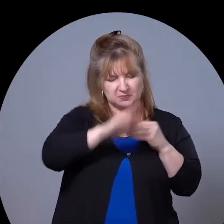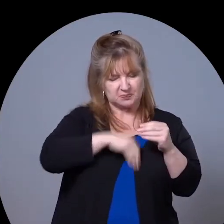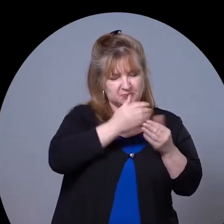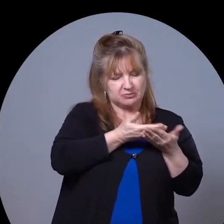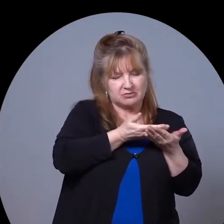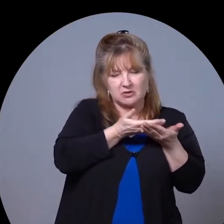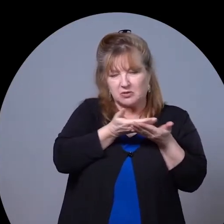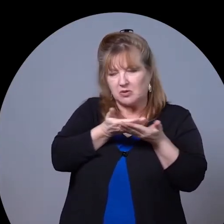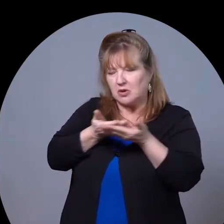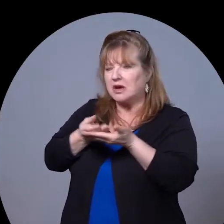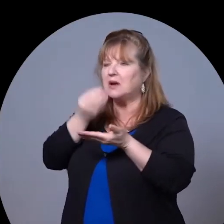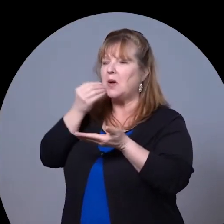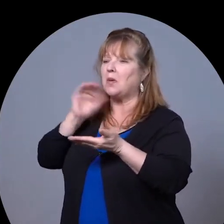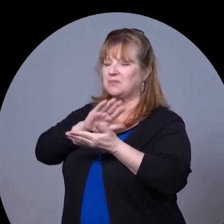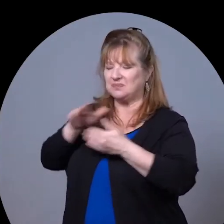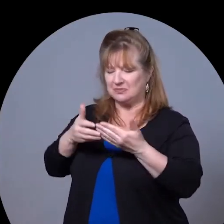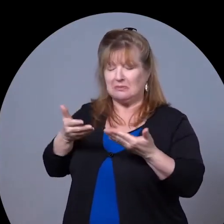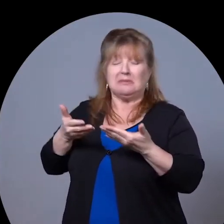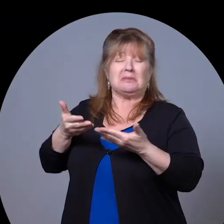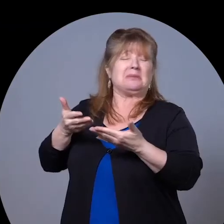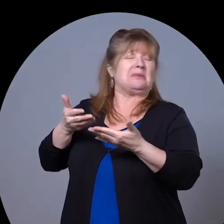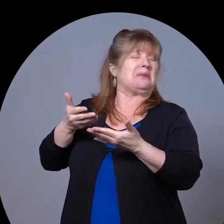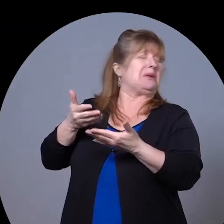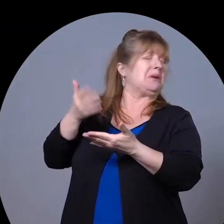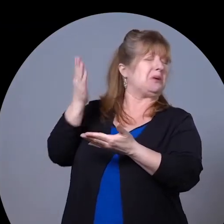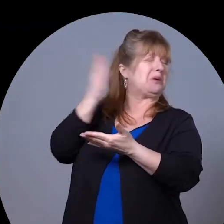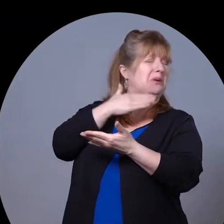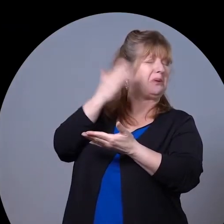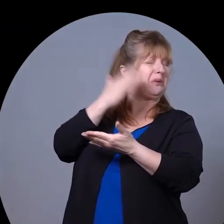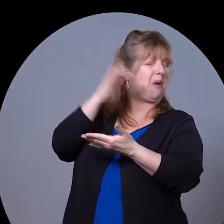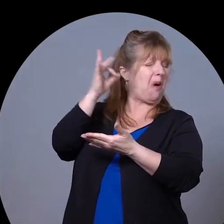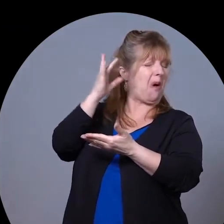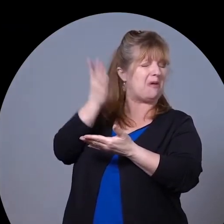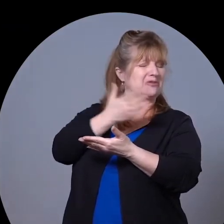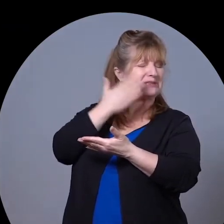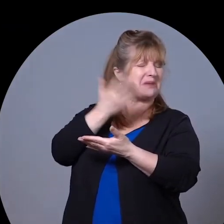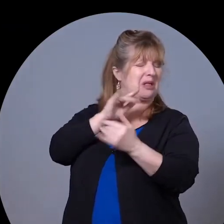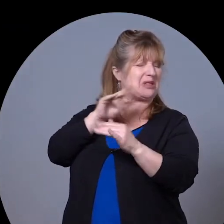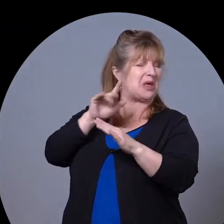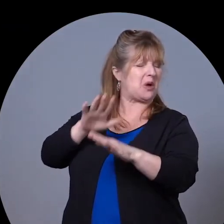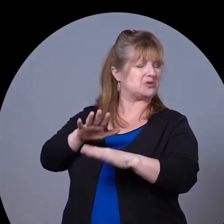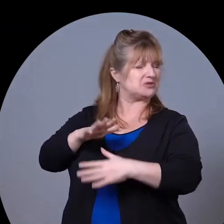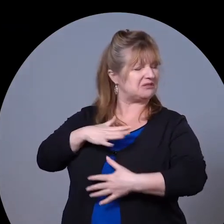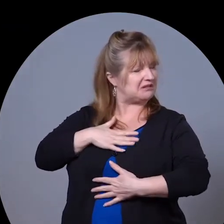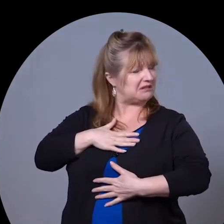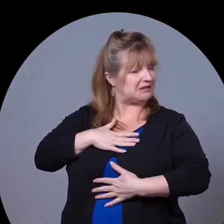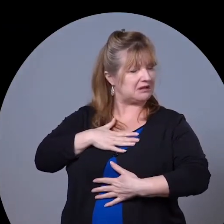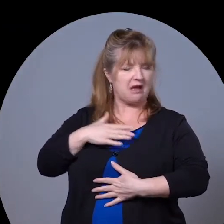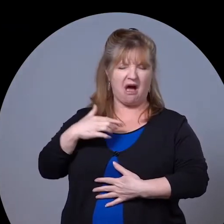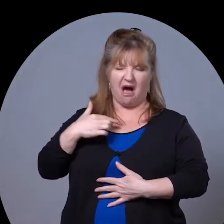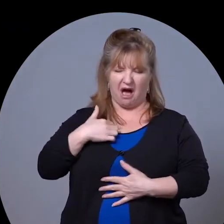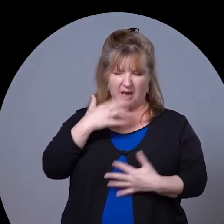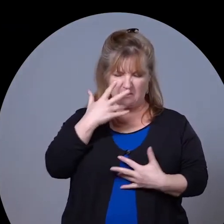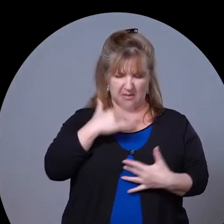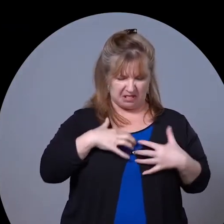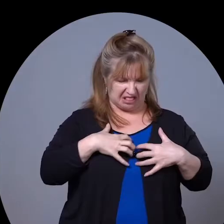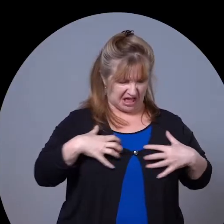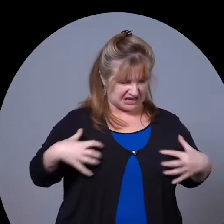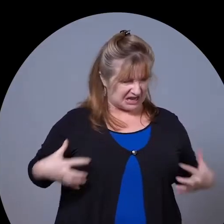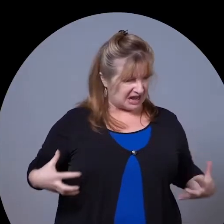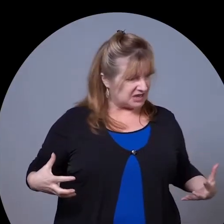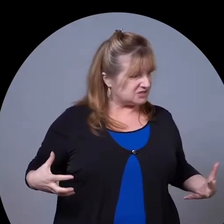journey, then startled at the sea stench when I unwrapped it. I'm a blood cage,